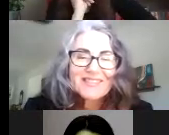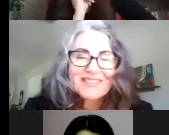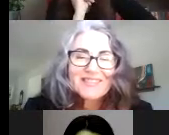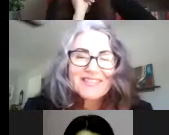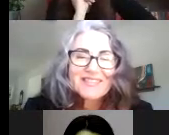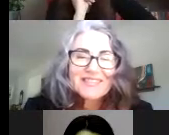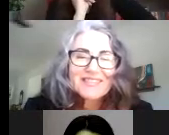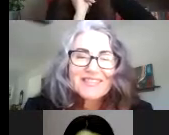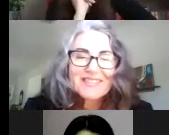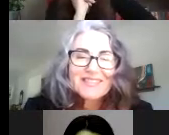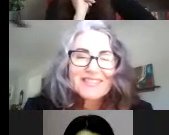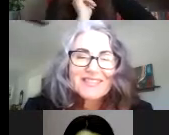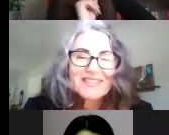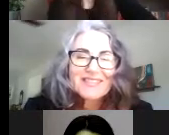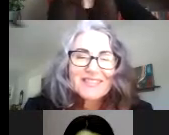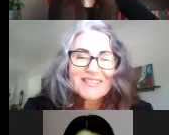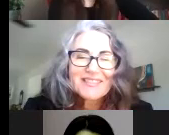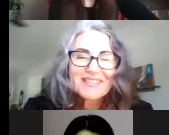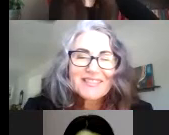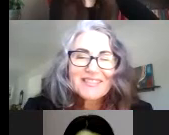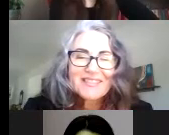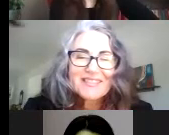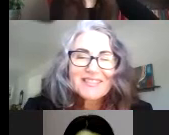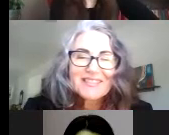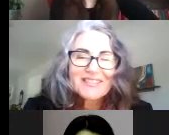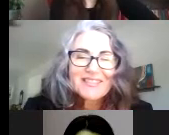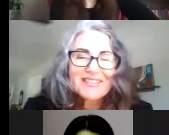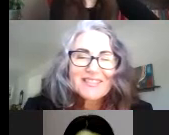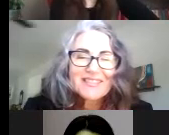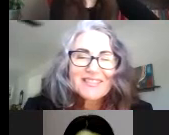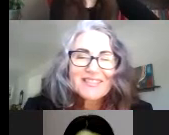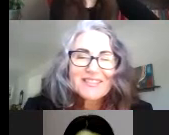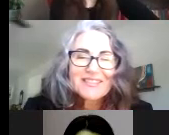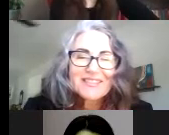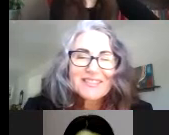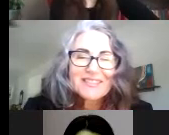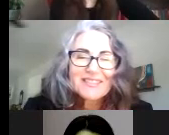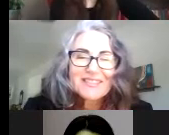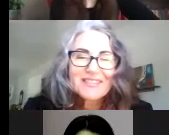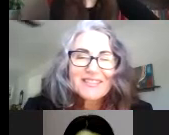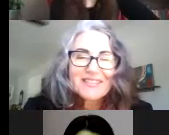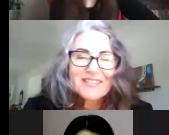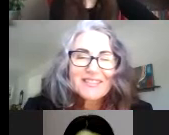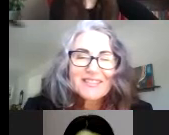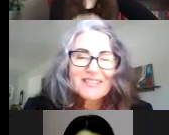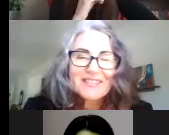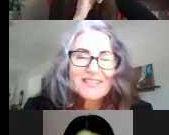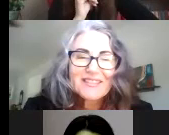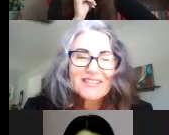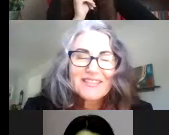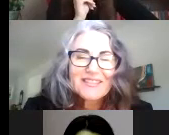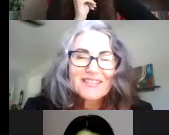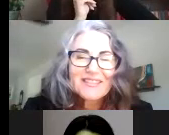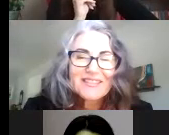I believe he went to, I don't know if the University of Utah or California, but as a medical student,